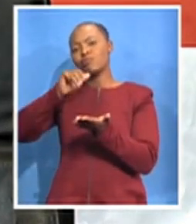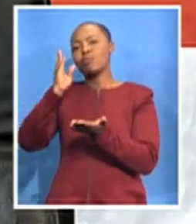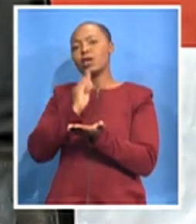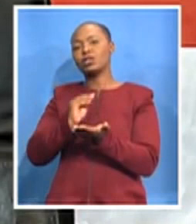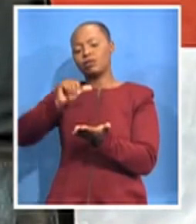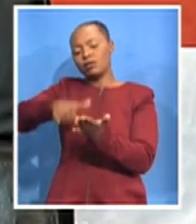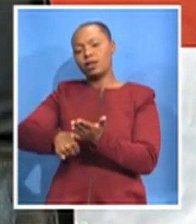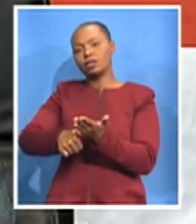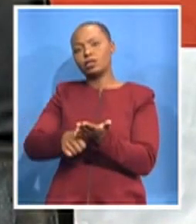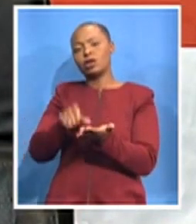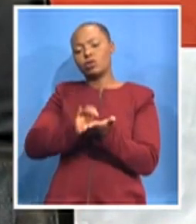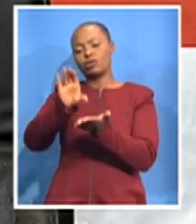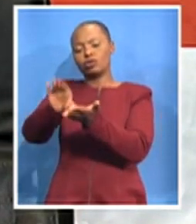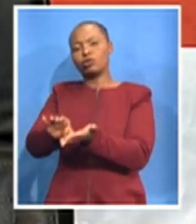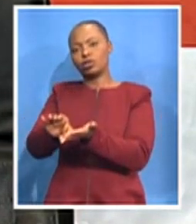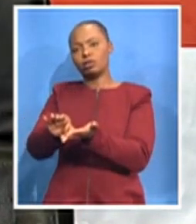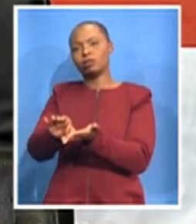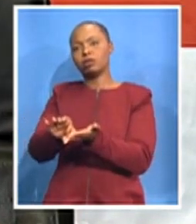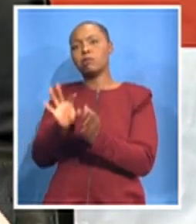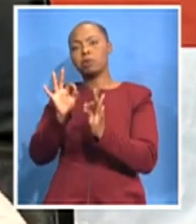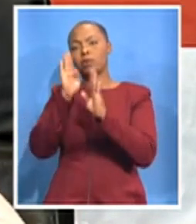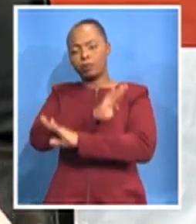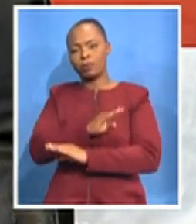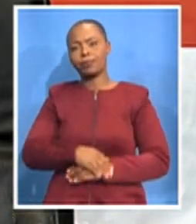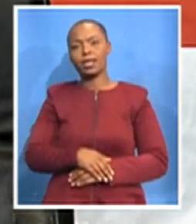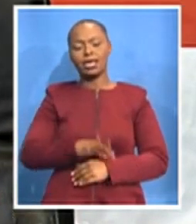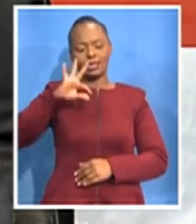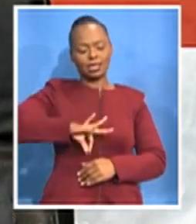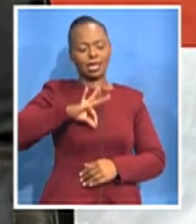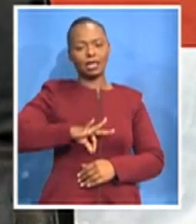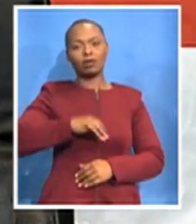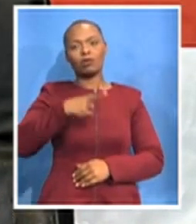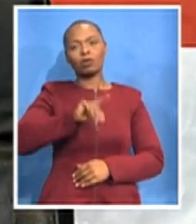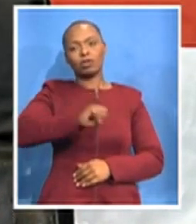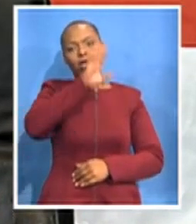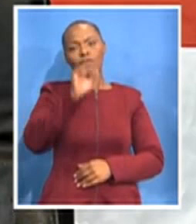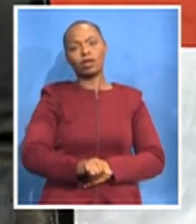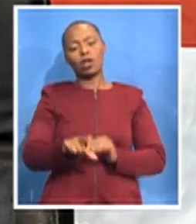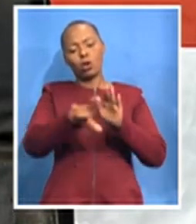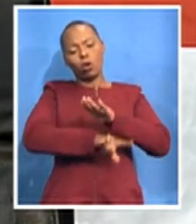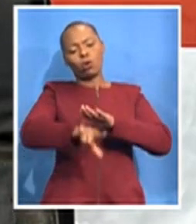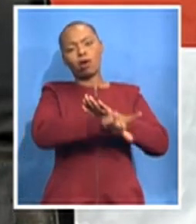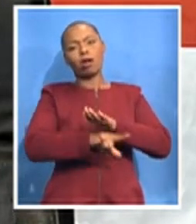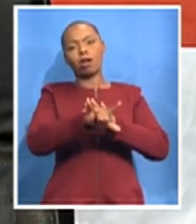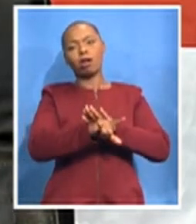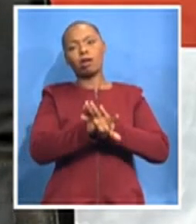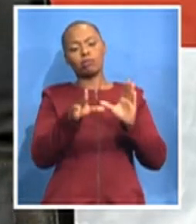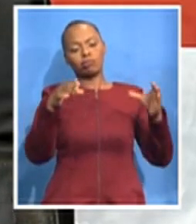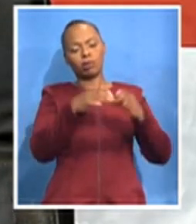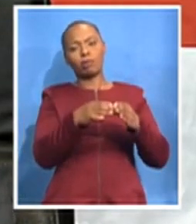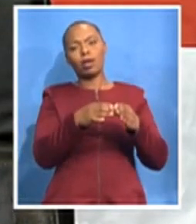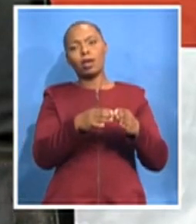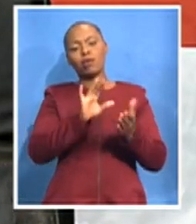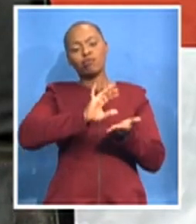employees' salaries to the South African Local Authority Pension Fund. The